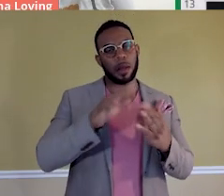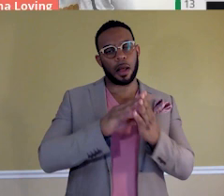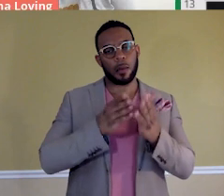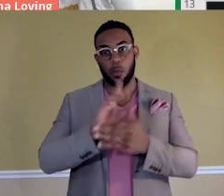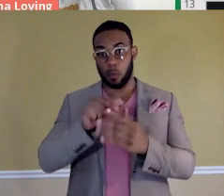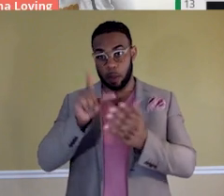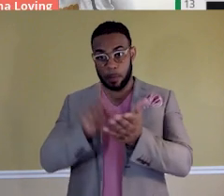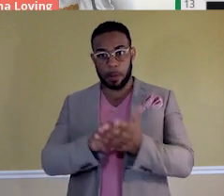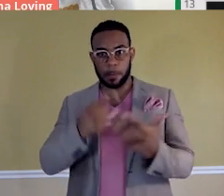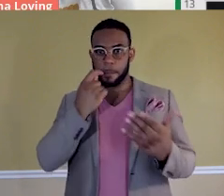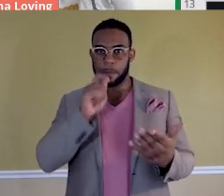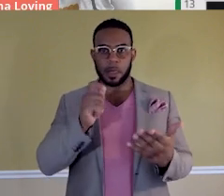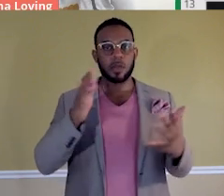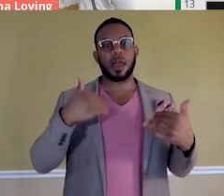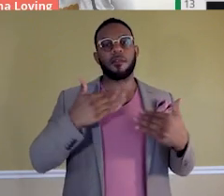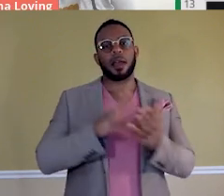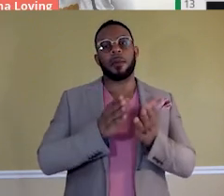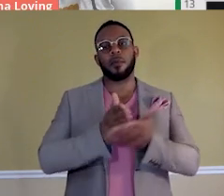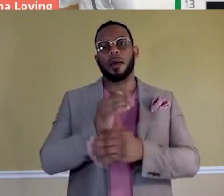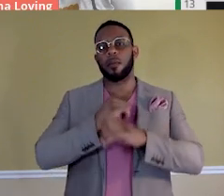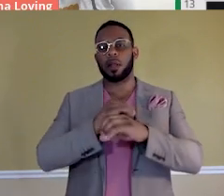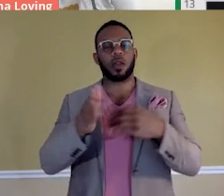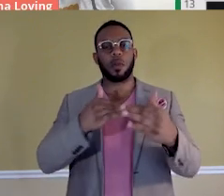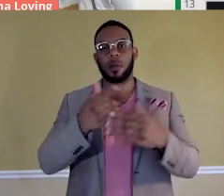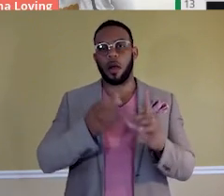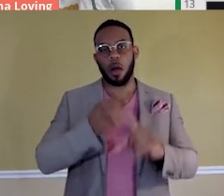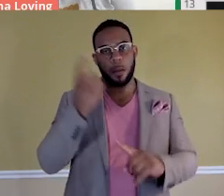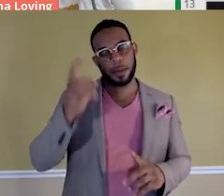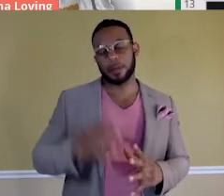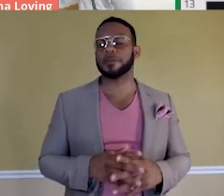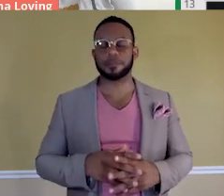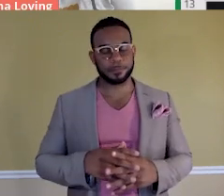they are published, you have copyright protection automatically.